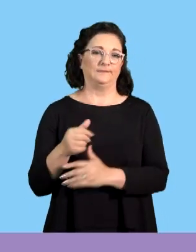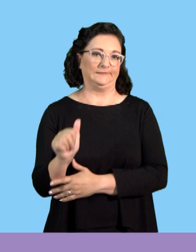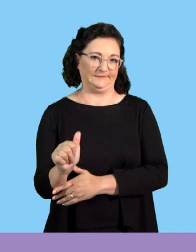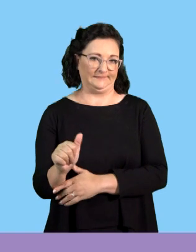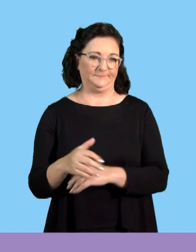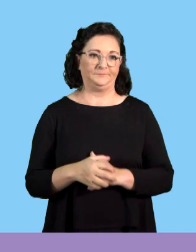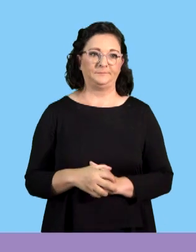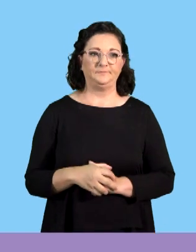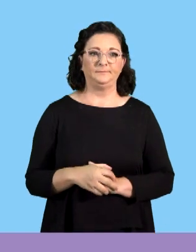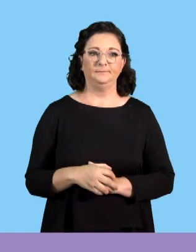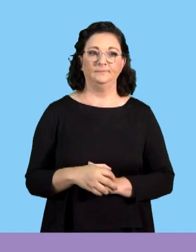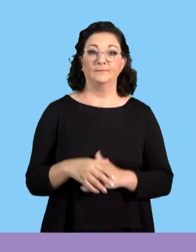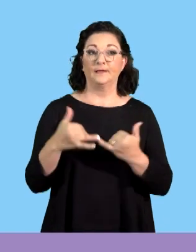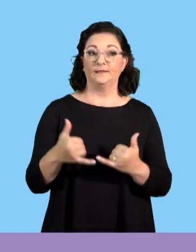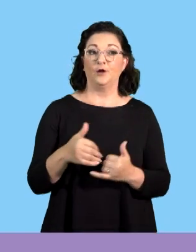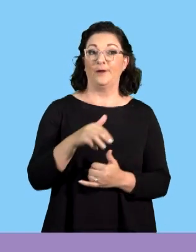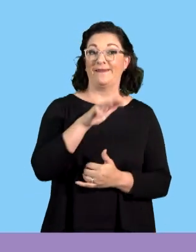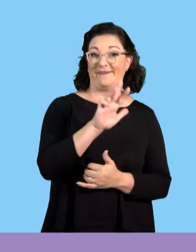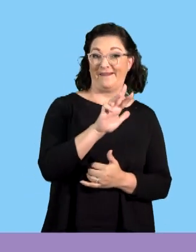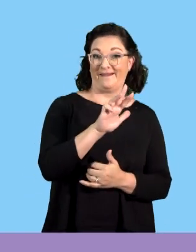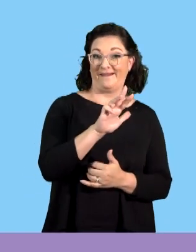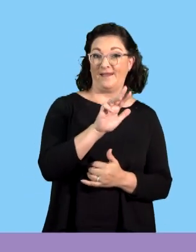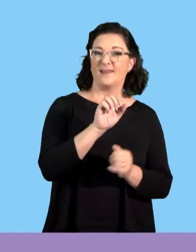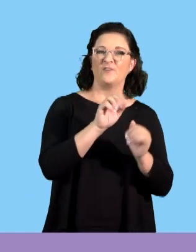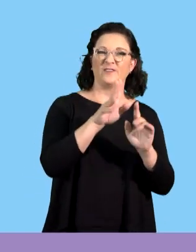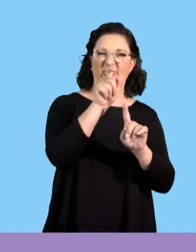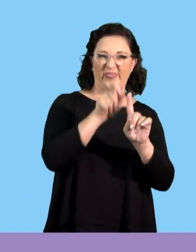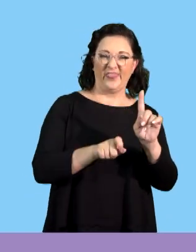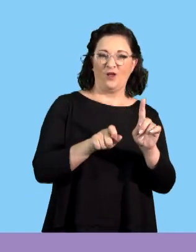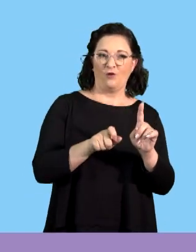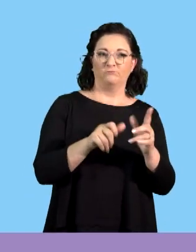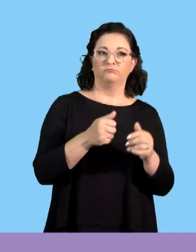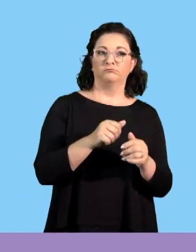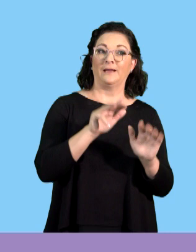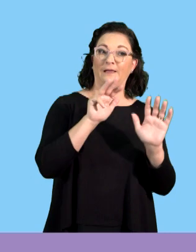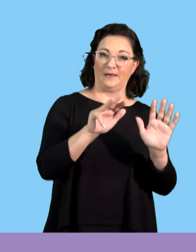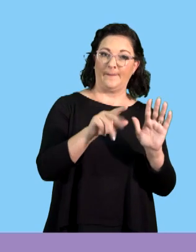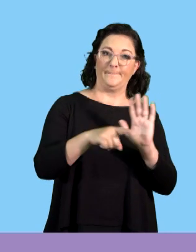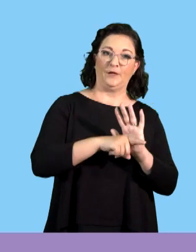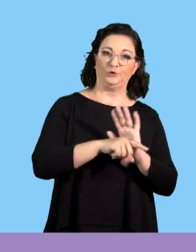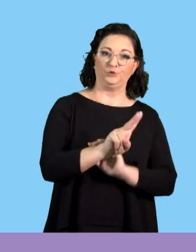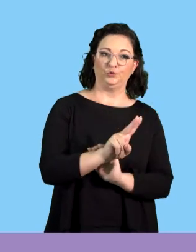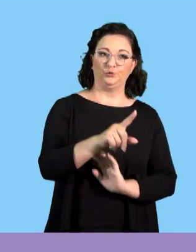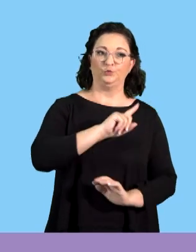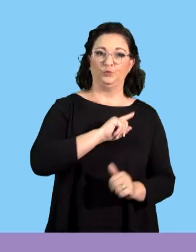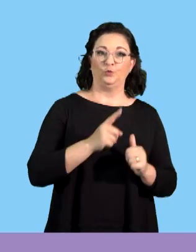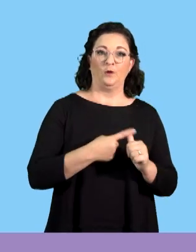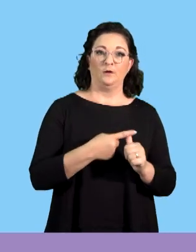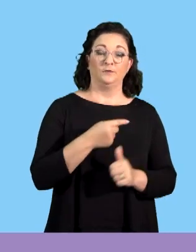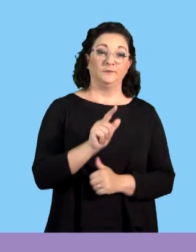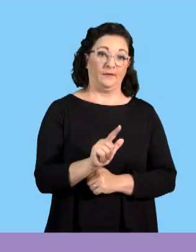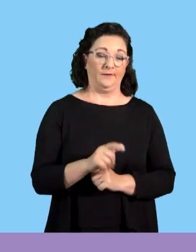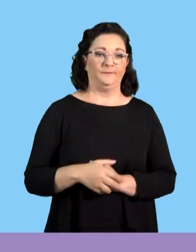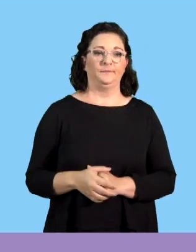6 hundredths. And then we say 9 tens subtract 2 tens, which will give you